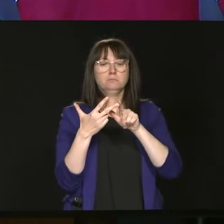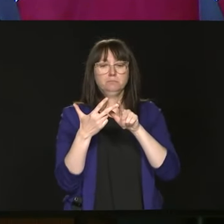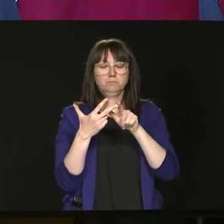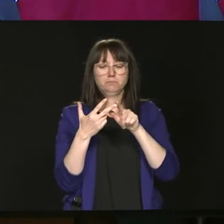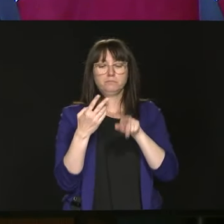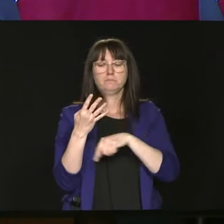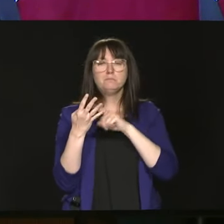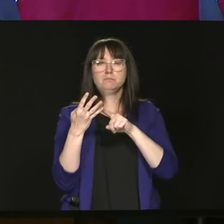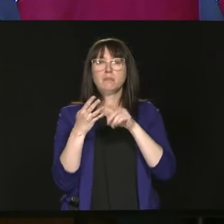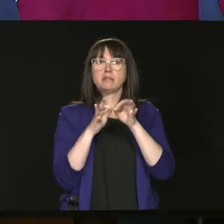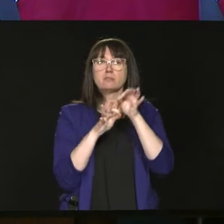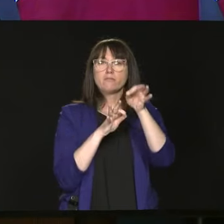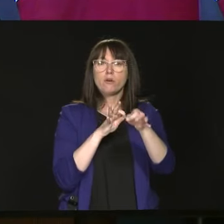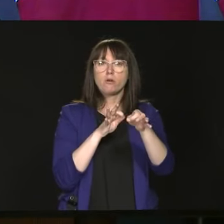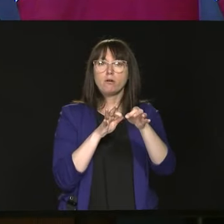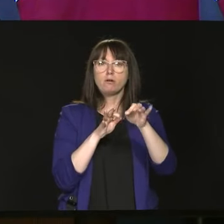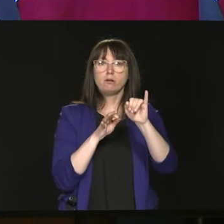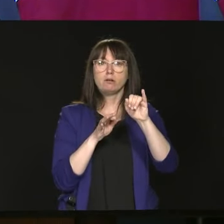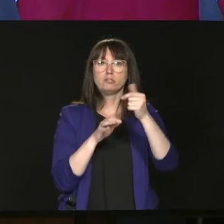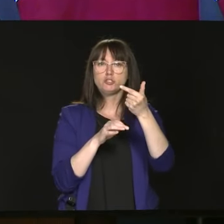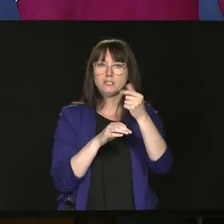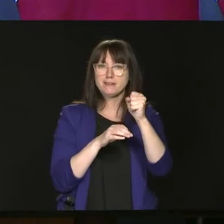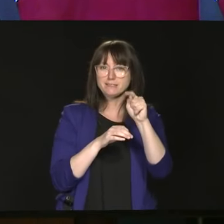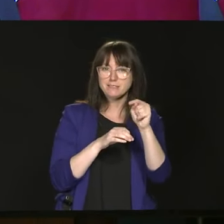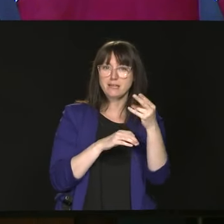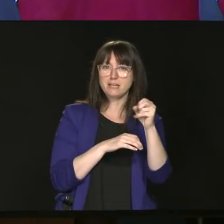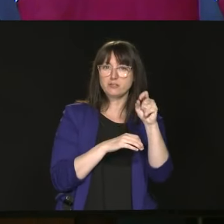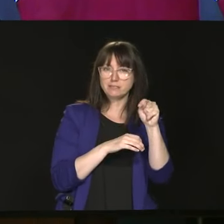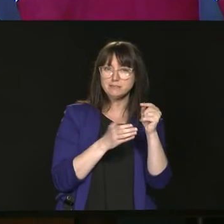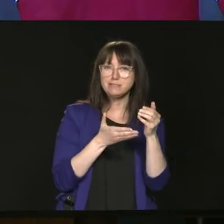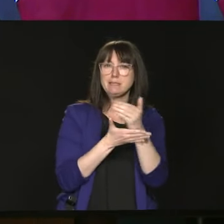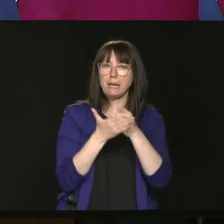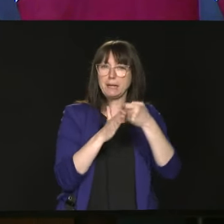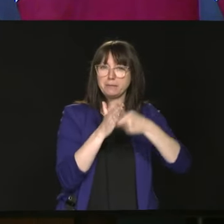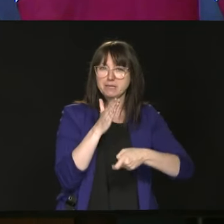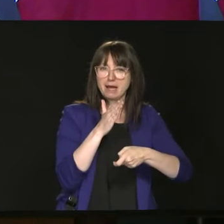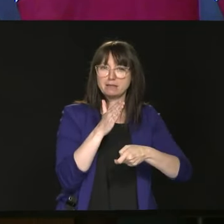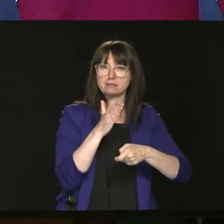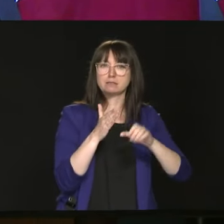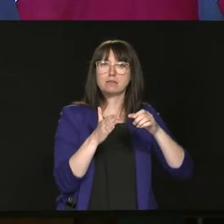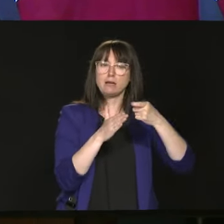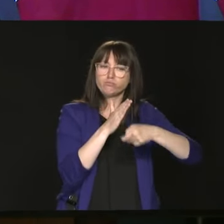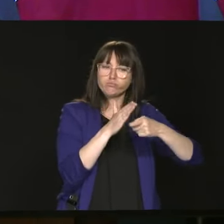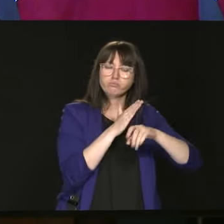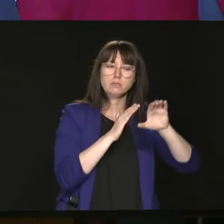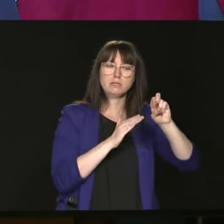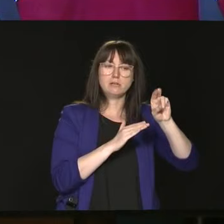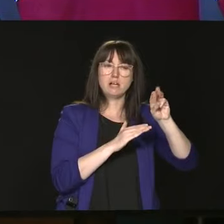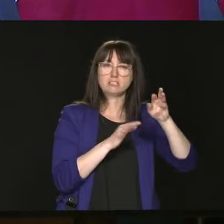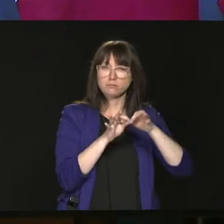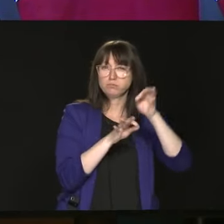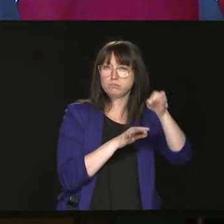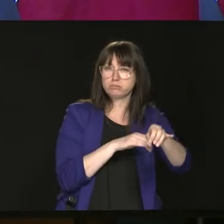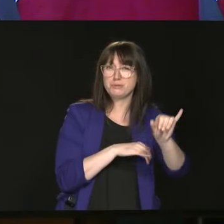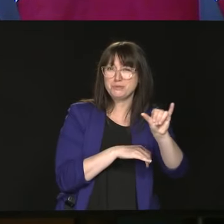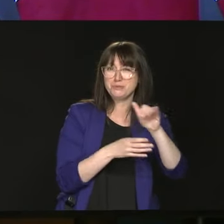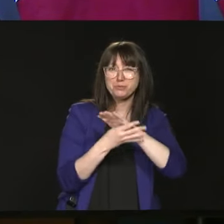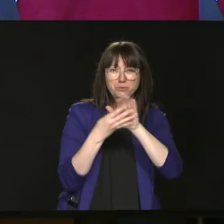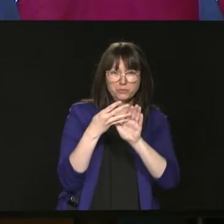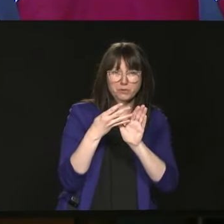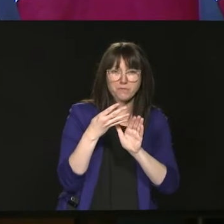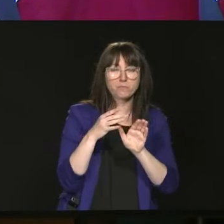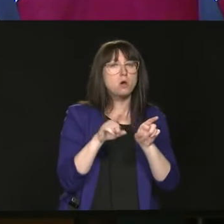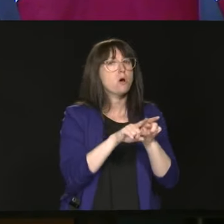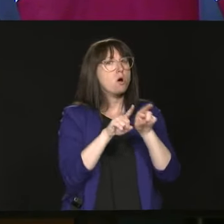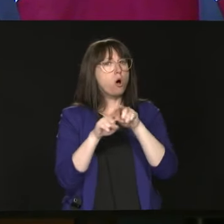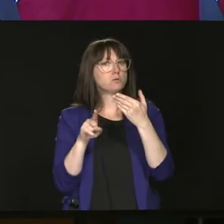taxes, GST, HST payments, and customs duties. Finally, we're also providing significant credit support through